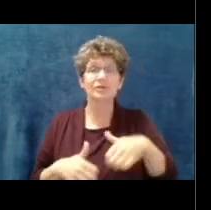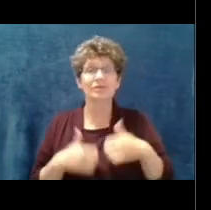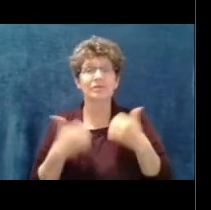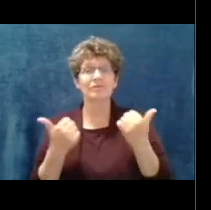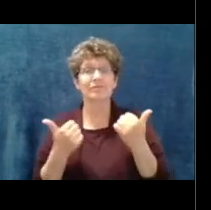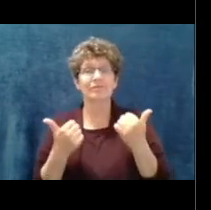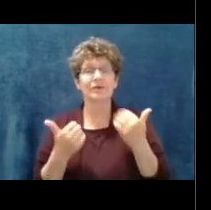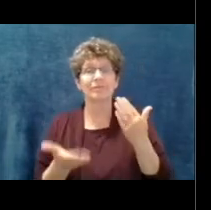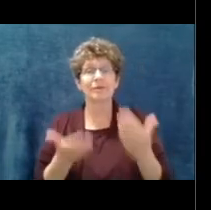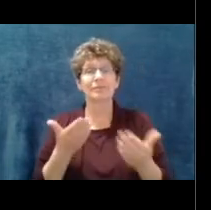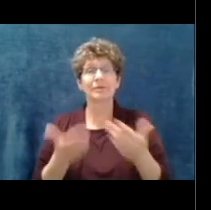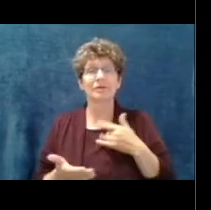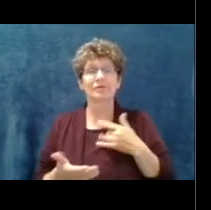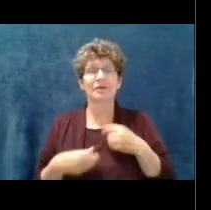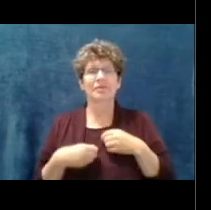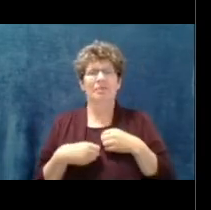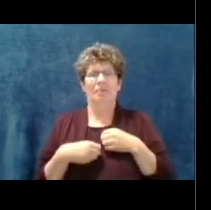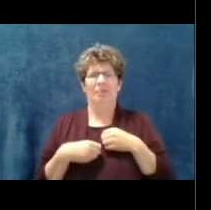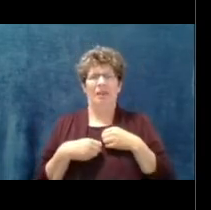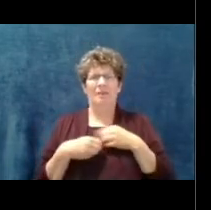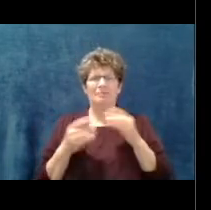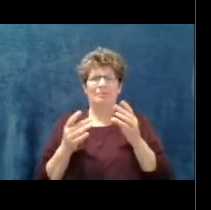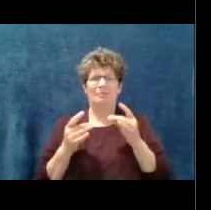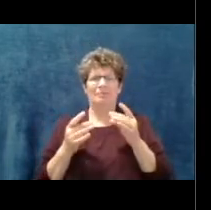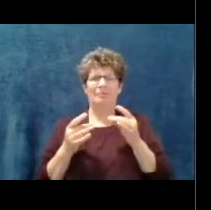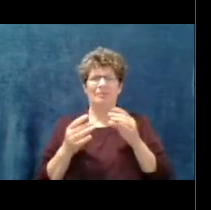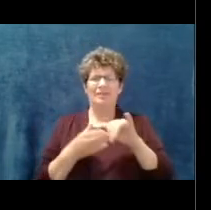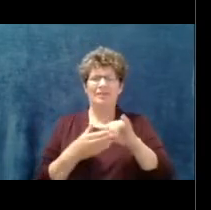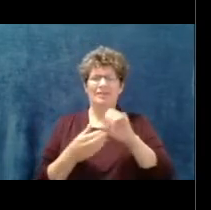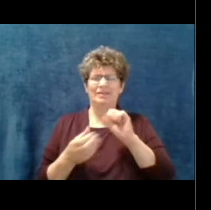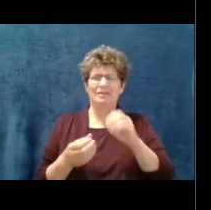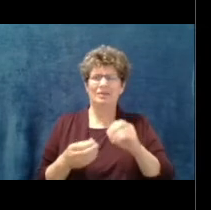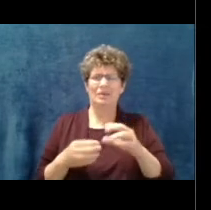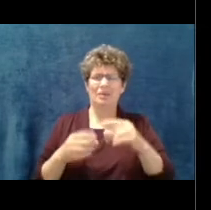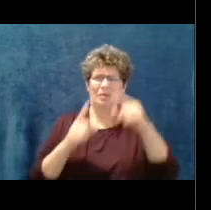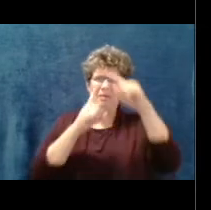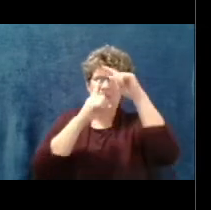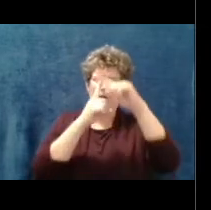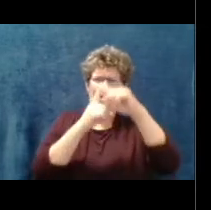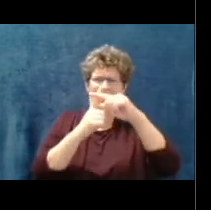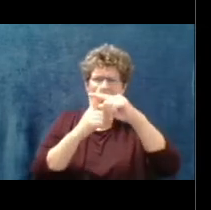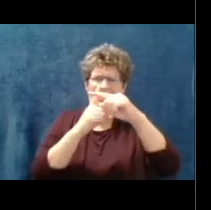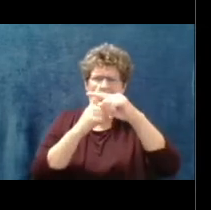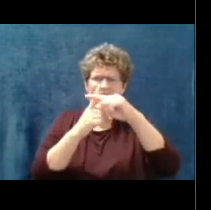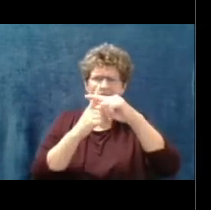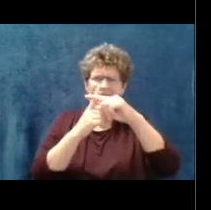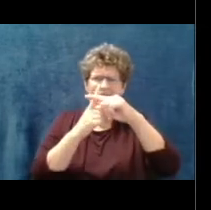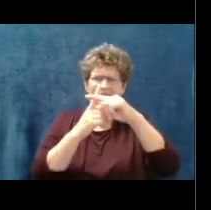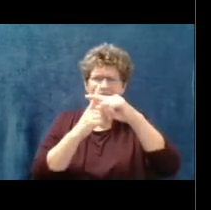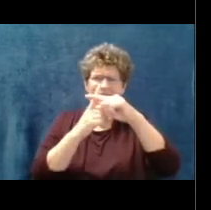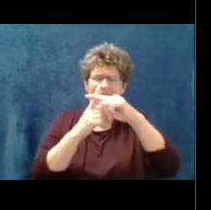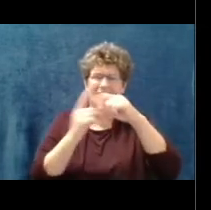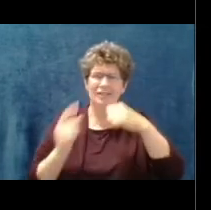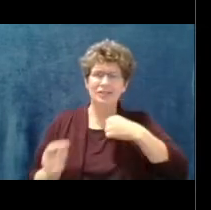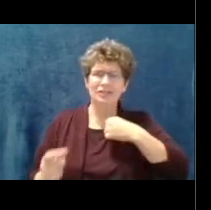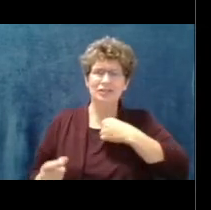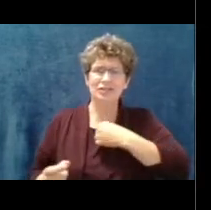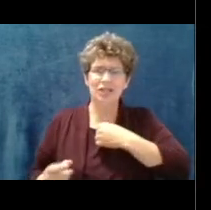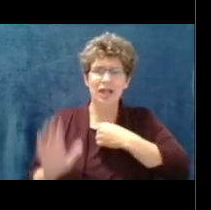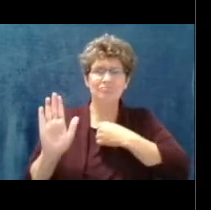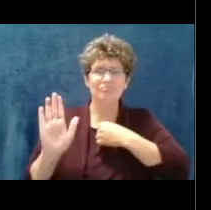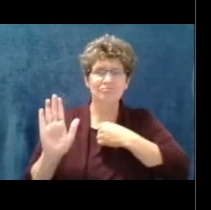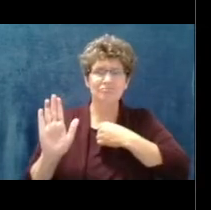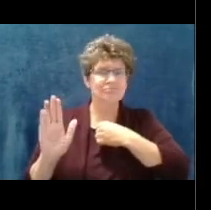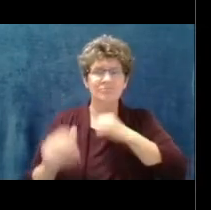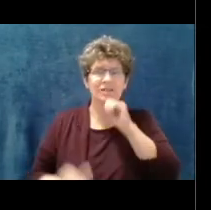might be a little bit much for you, and I'm sorry. Sorry if it is, you've been warned. Except that actually I'm kind of not sorry, to be honest with you, because what